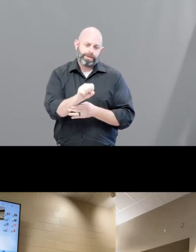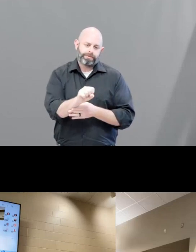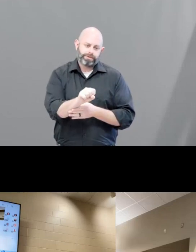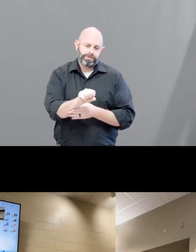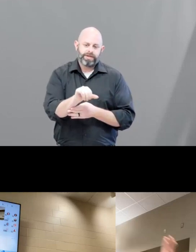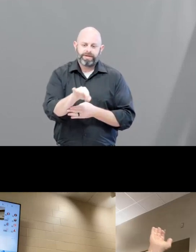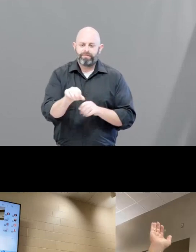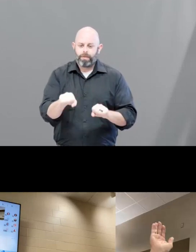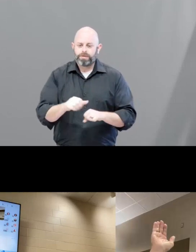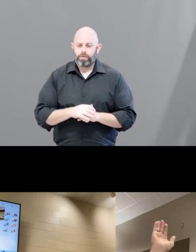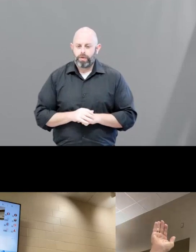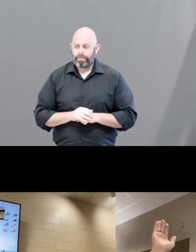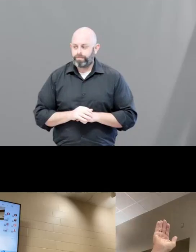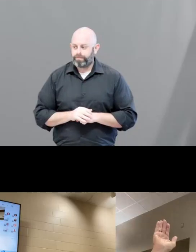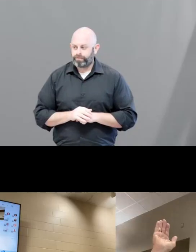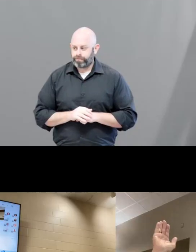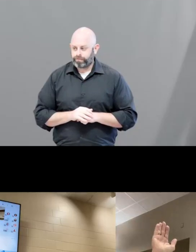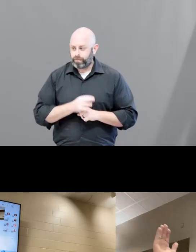possible.